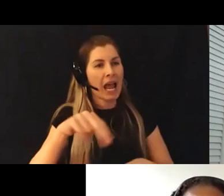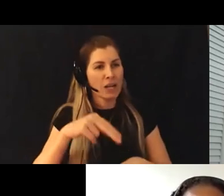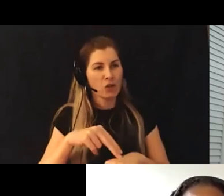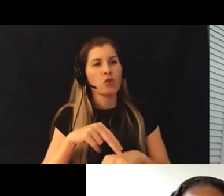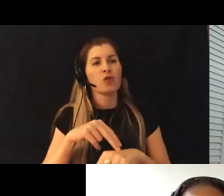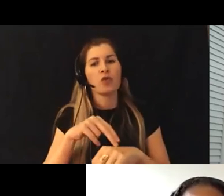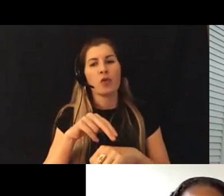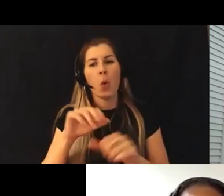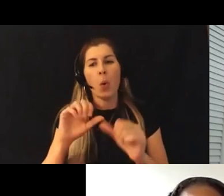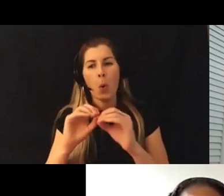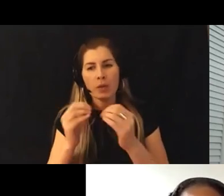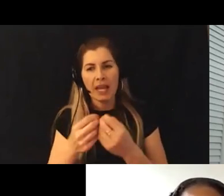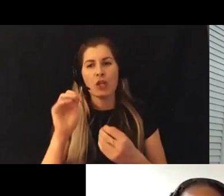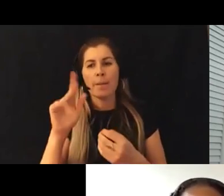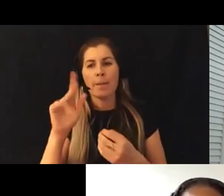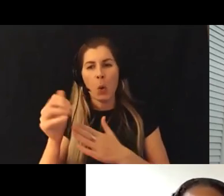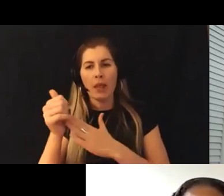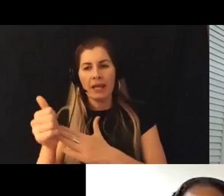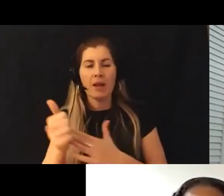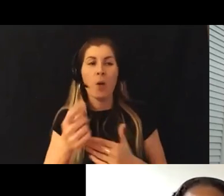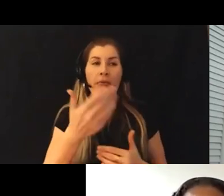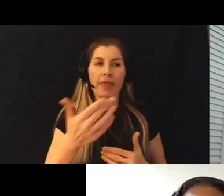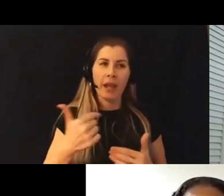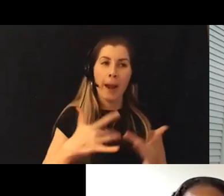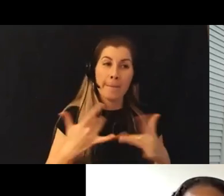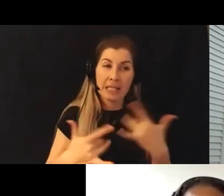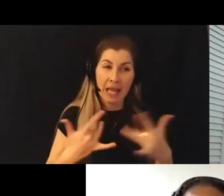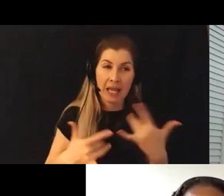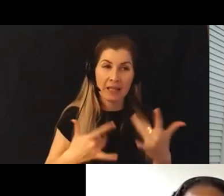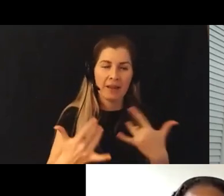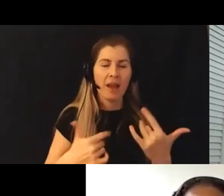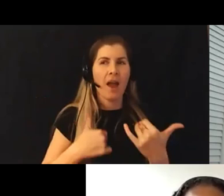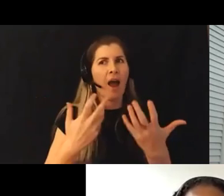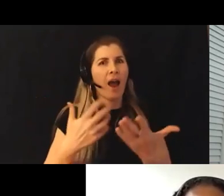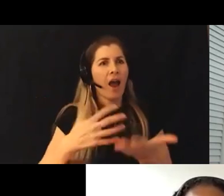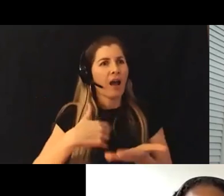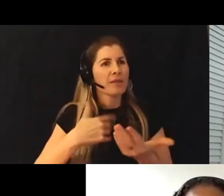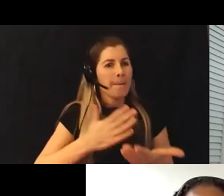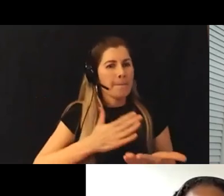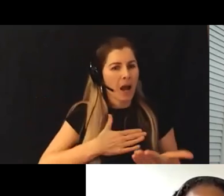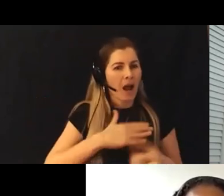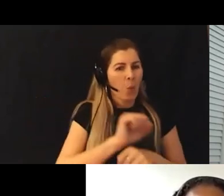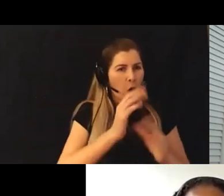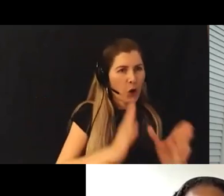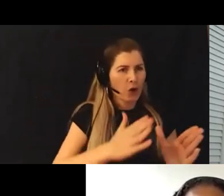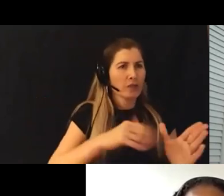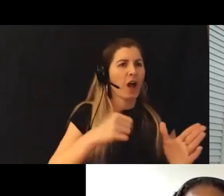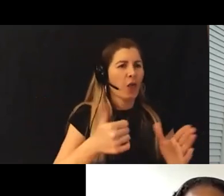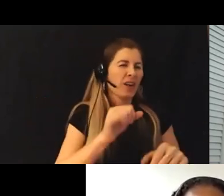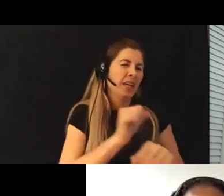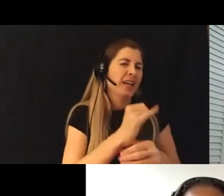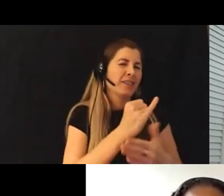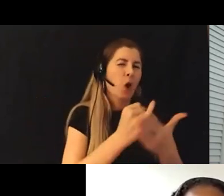leading is the opportunity, one, for me to learn and for my colleagues that I work with in arts education